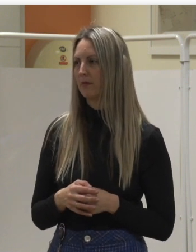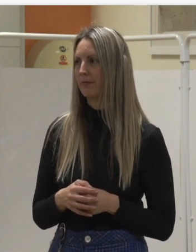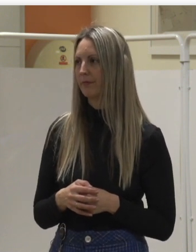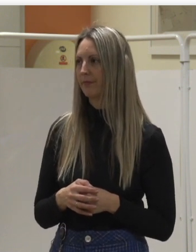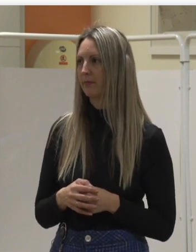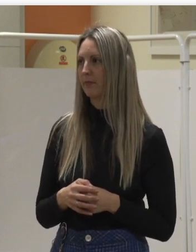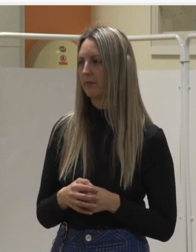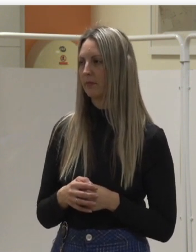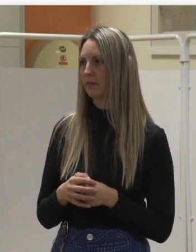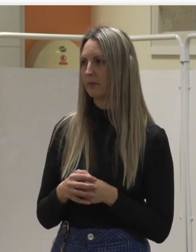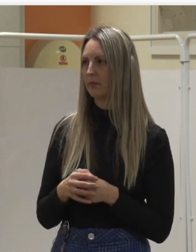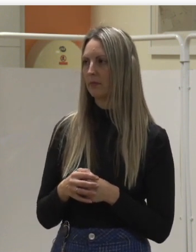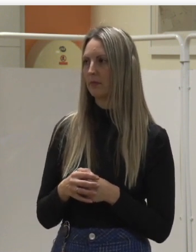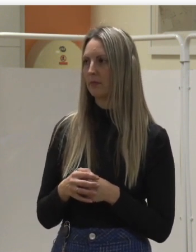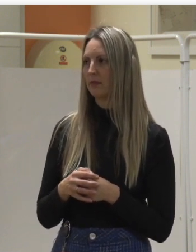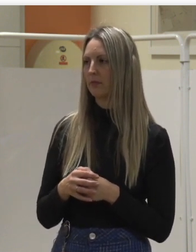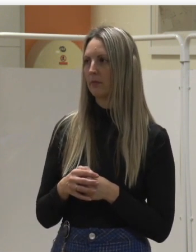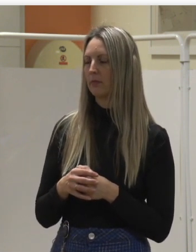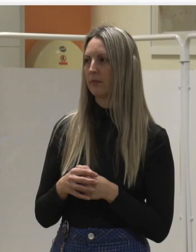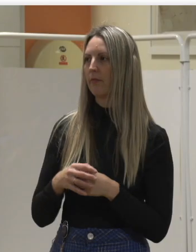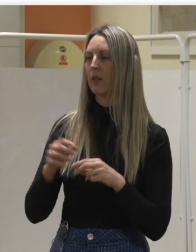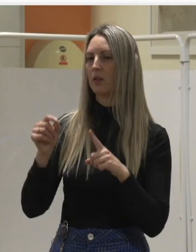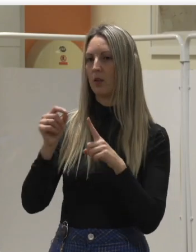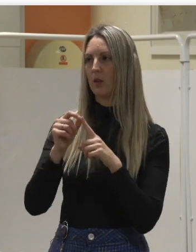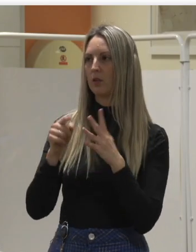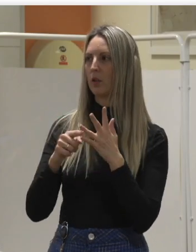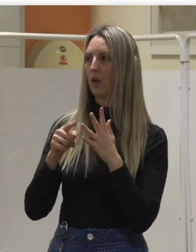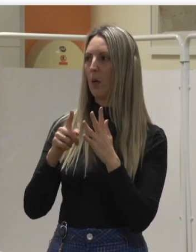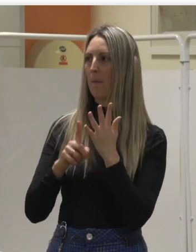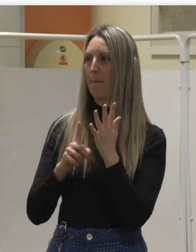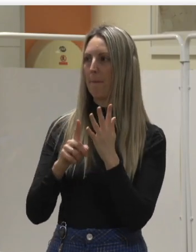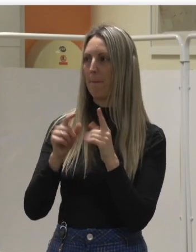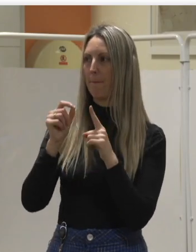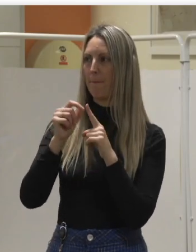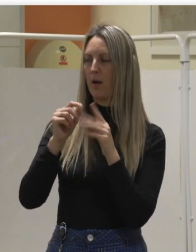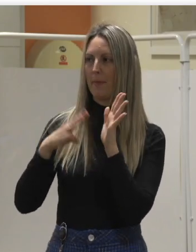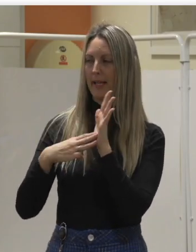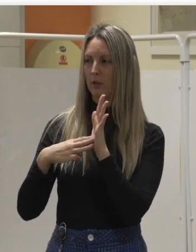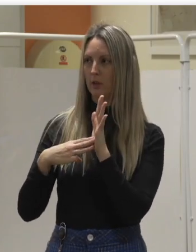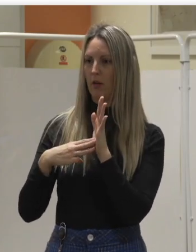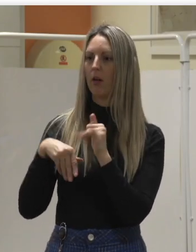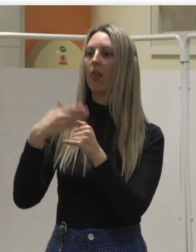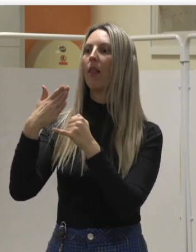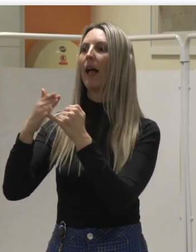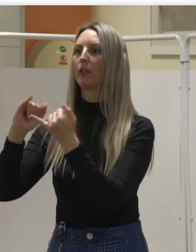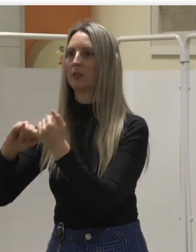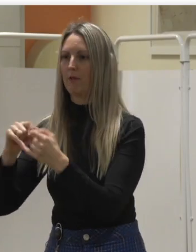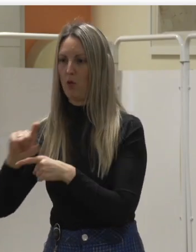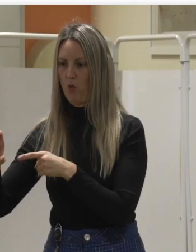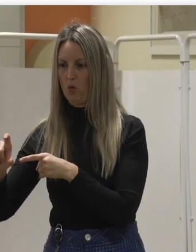With polymyalgia, when you get to the end of the steroid course, is it quite hard to make the jump